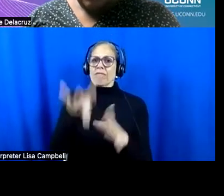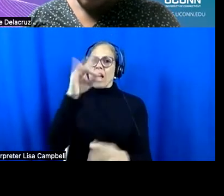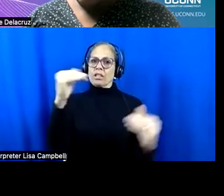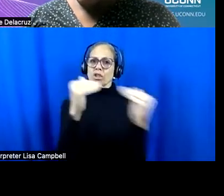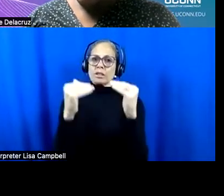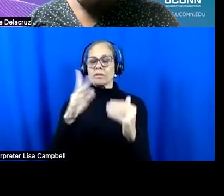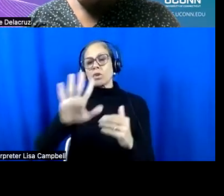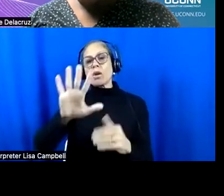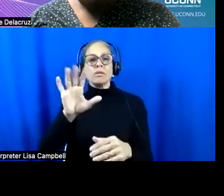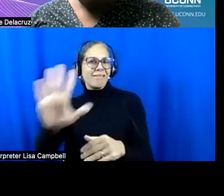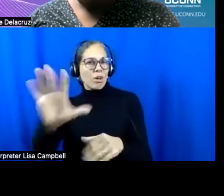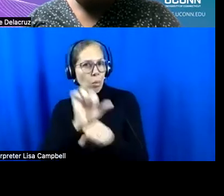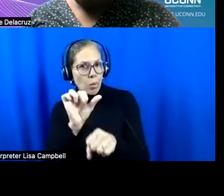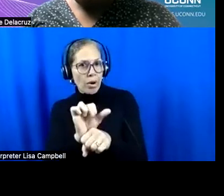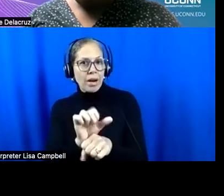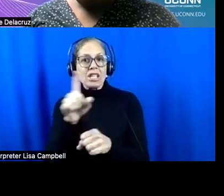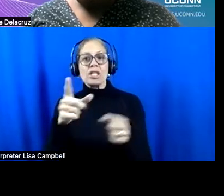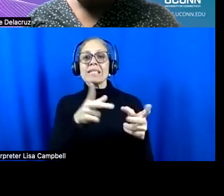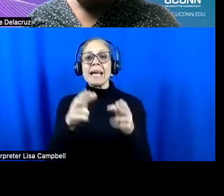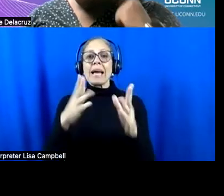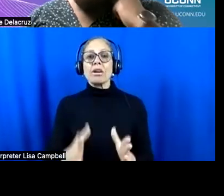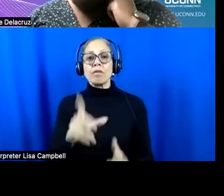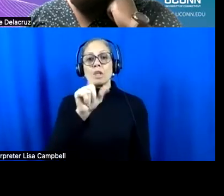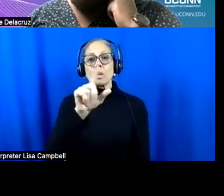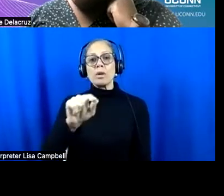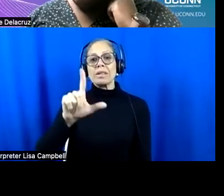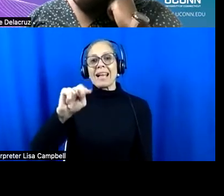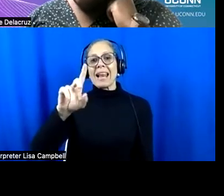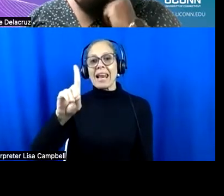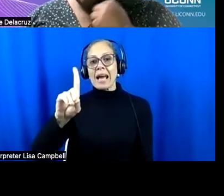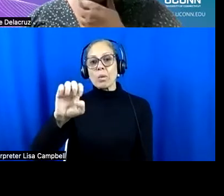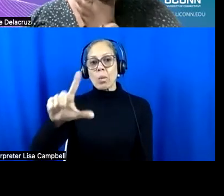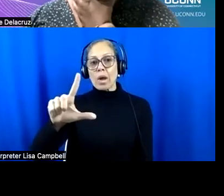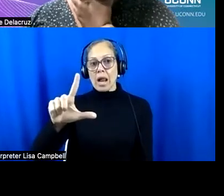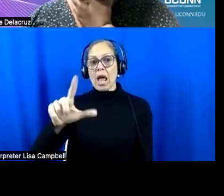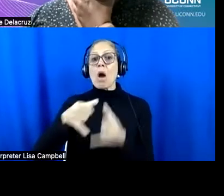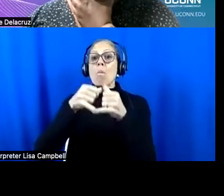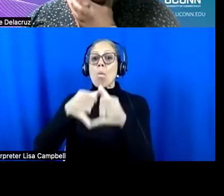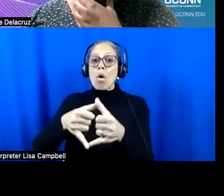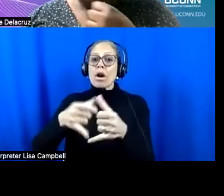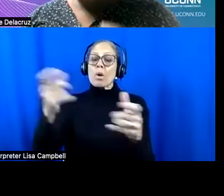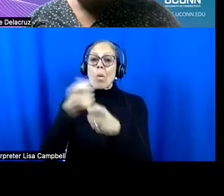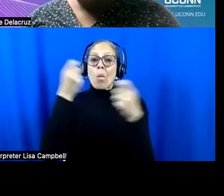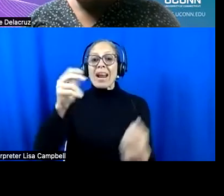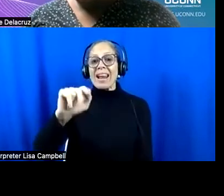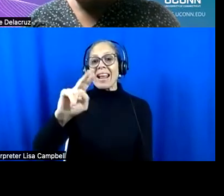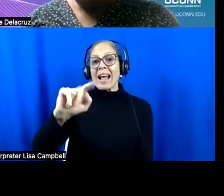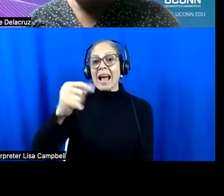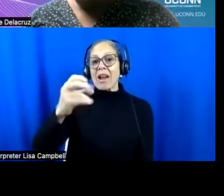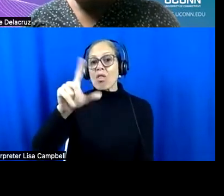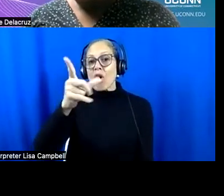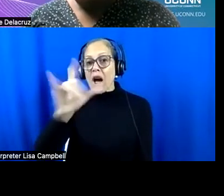She is the editor of the 2020 Lambda Literary Award-winning anthology, Love with